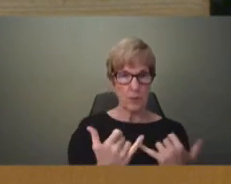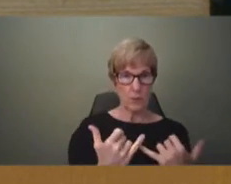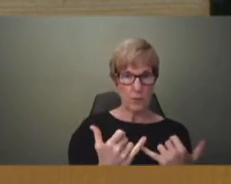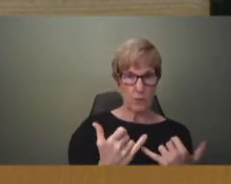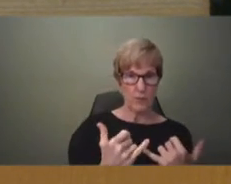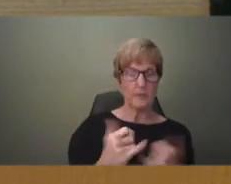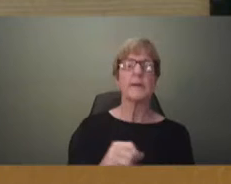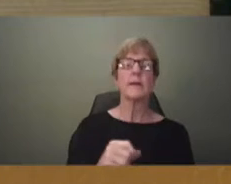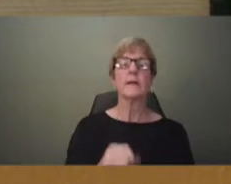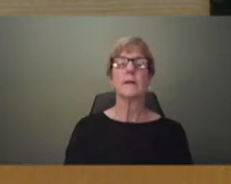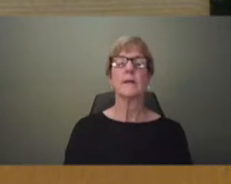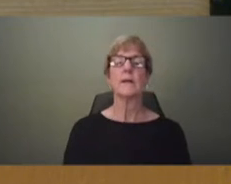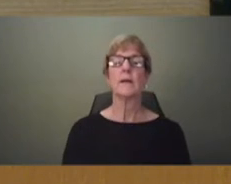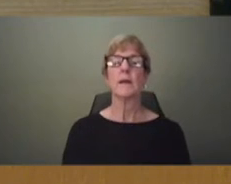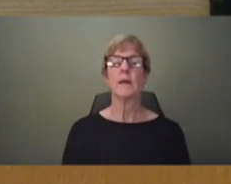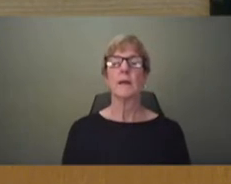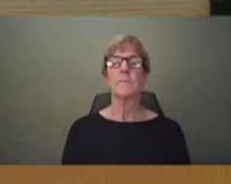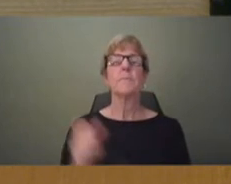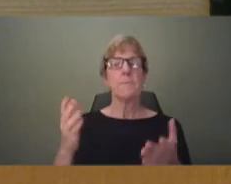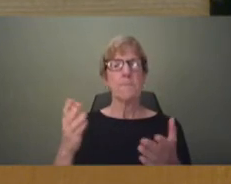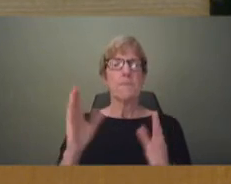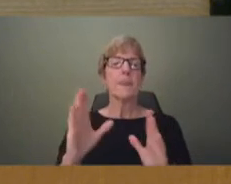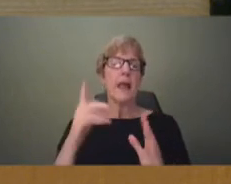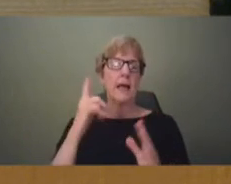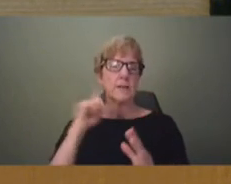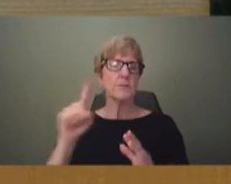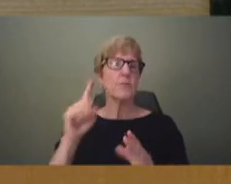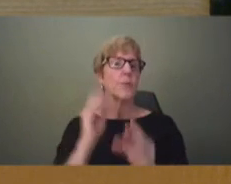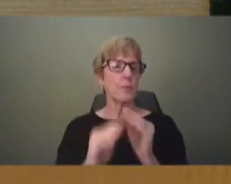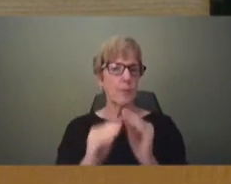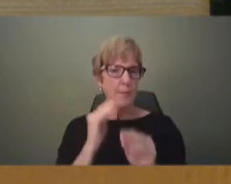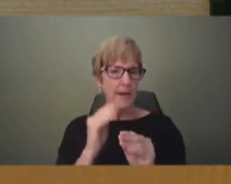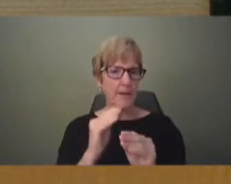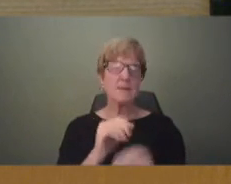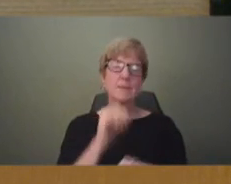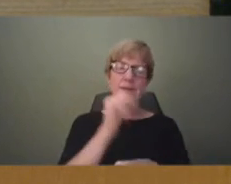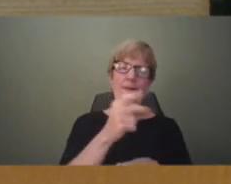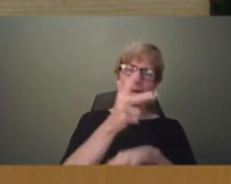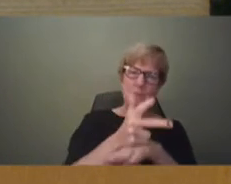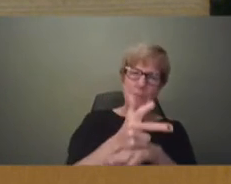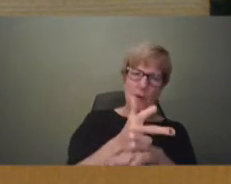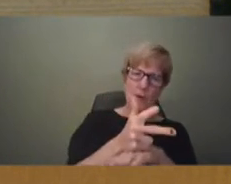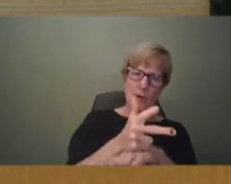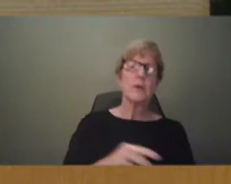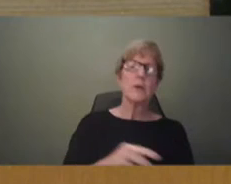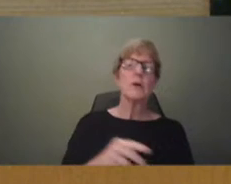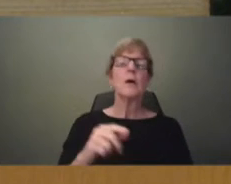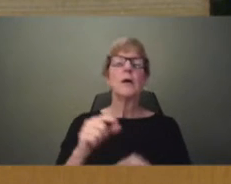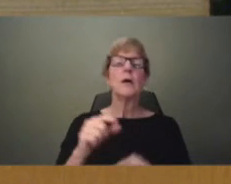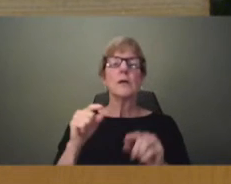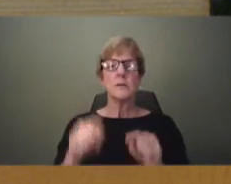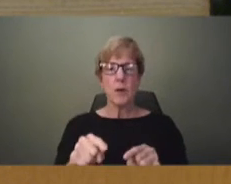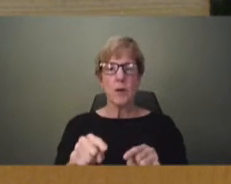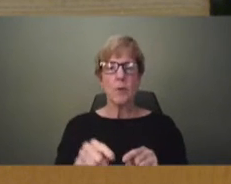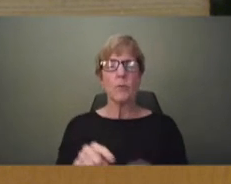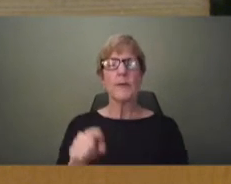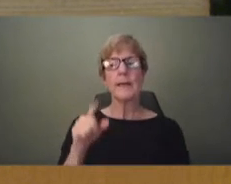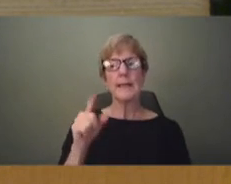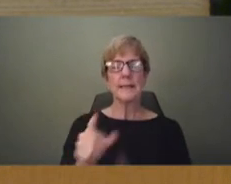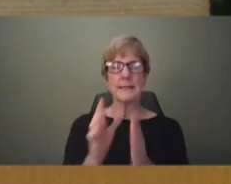for um allows for the truck repairs but not for the truck parking and so um he is seeking the